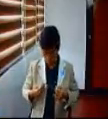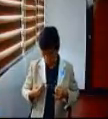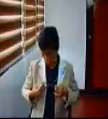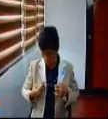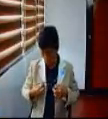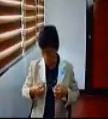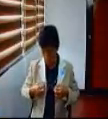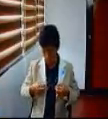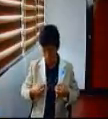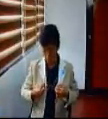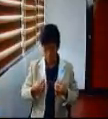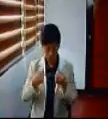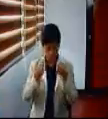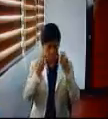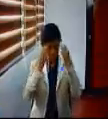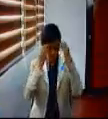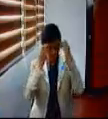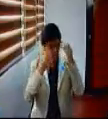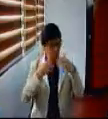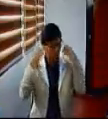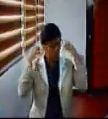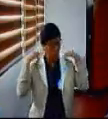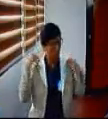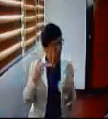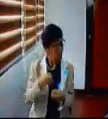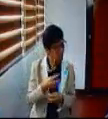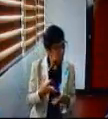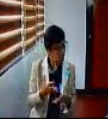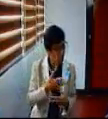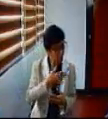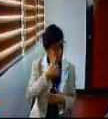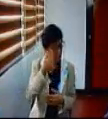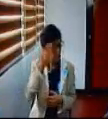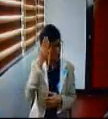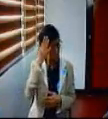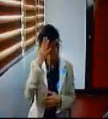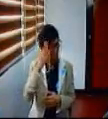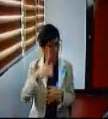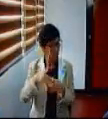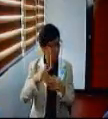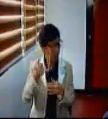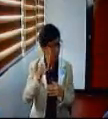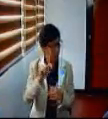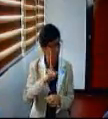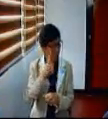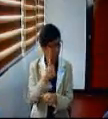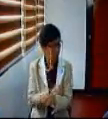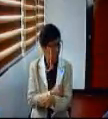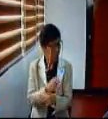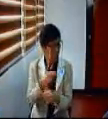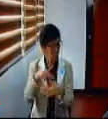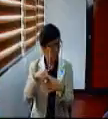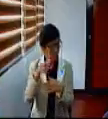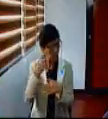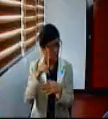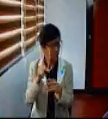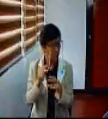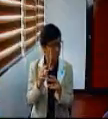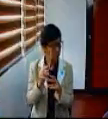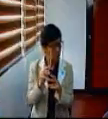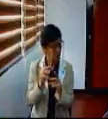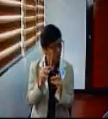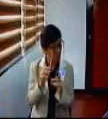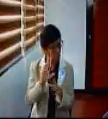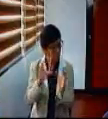and business. And they provide, to the best of my knowledge, the most authoritative reference point for states and